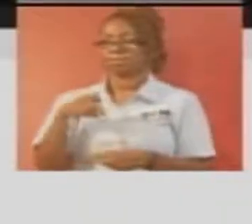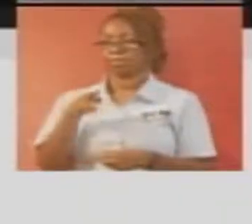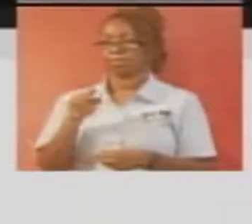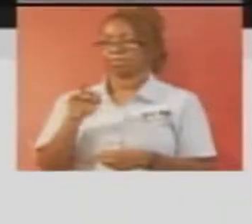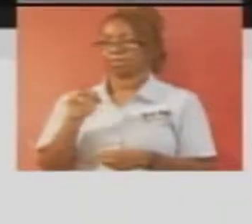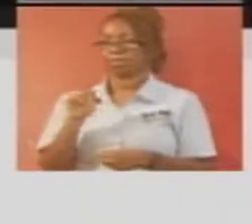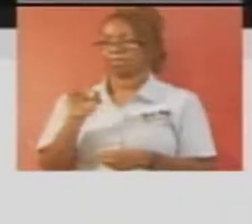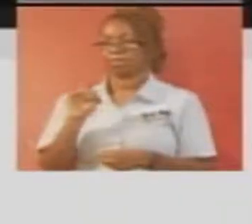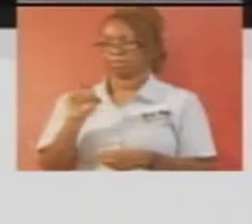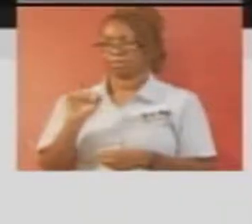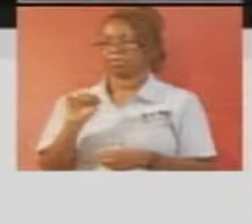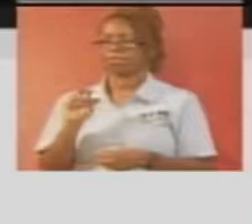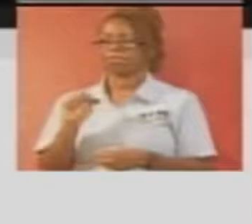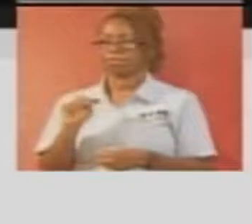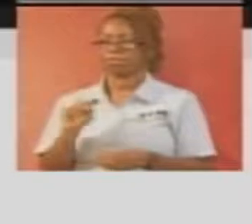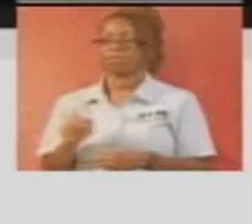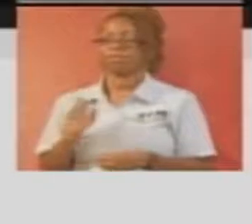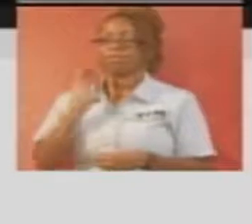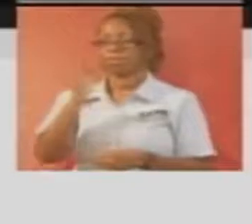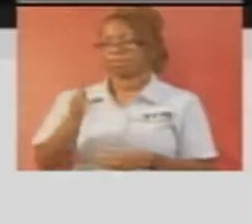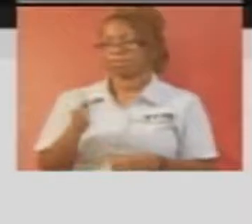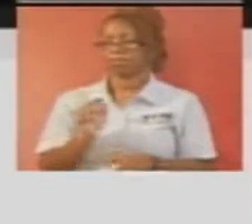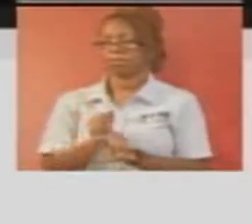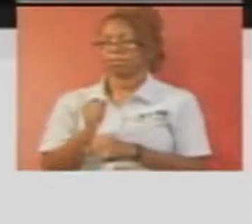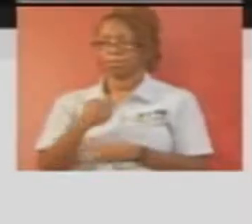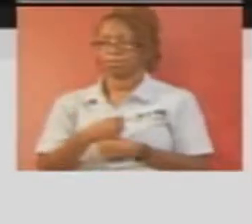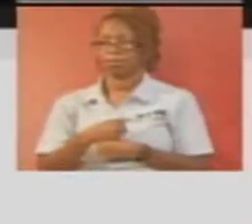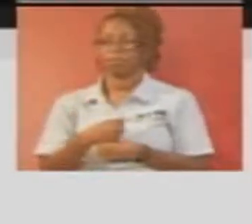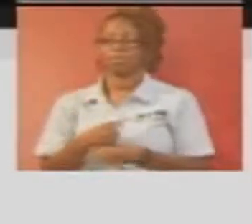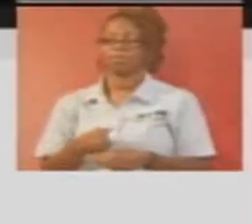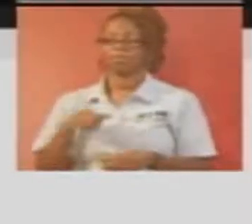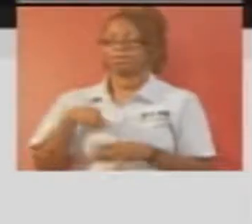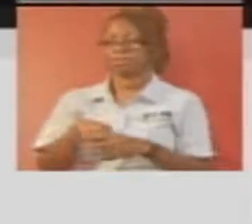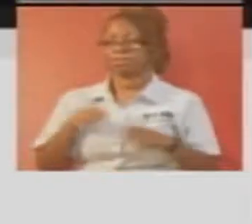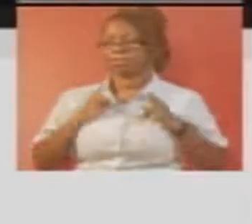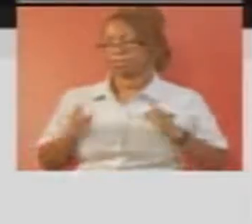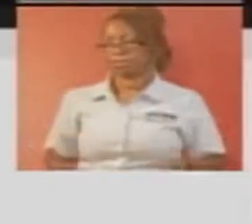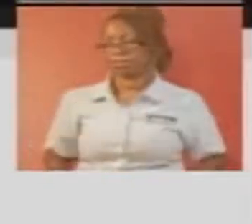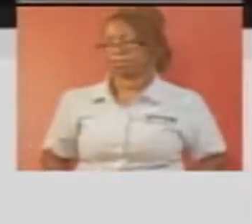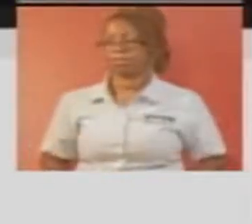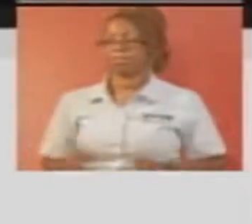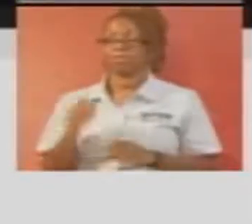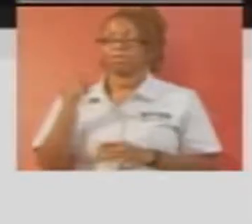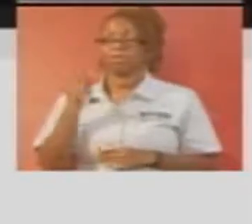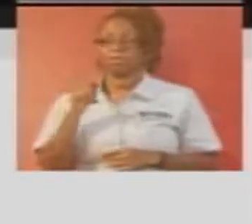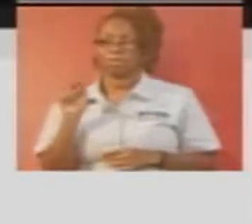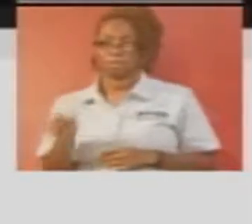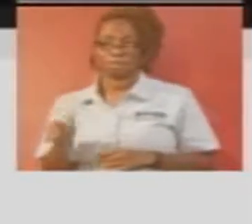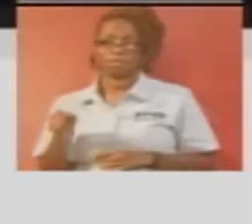is delivered into a cell, the cells produce the protein and the immune response is triggered. Next slide.